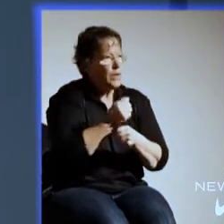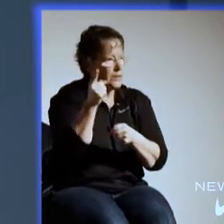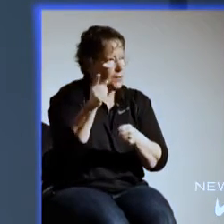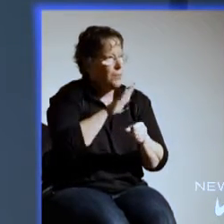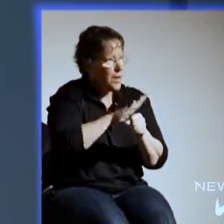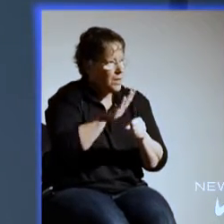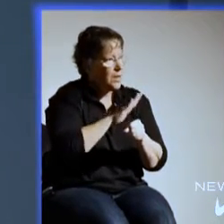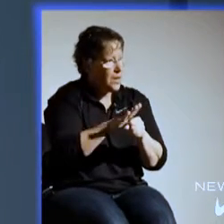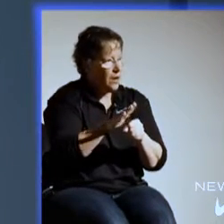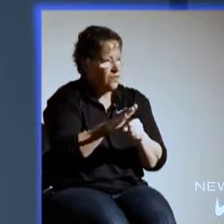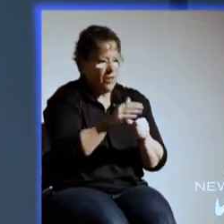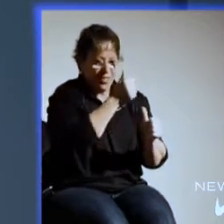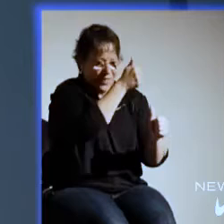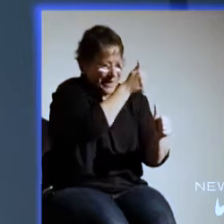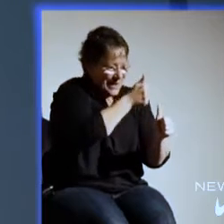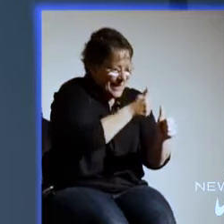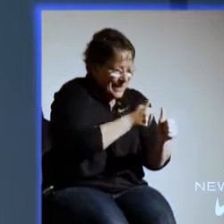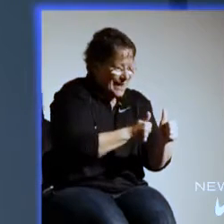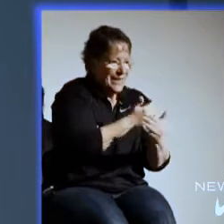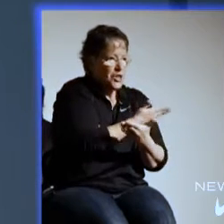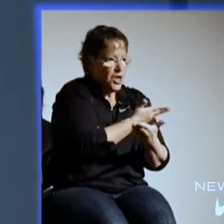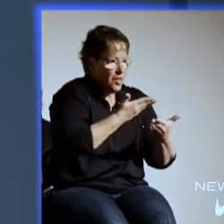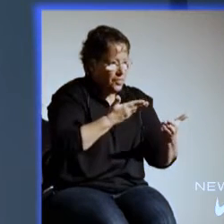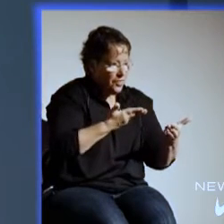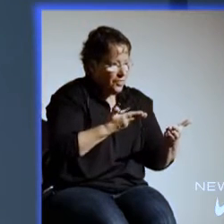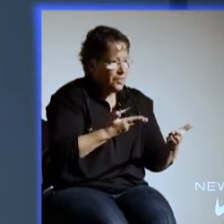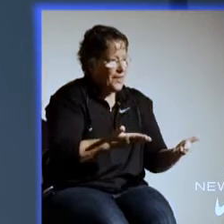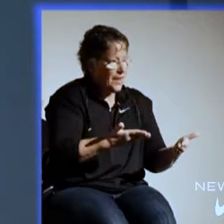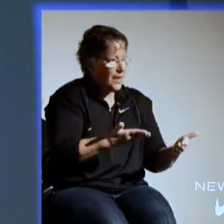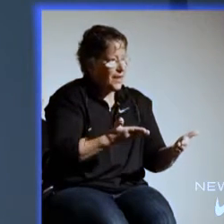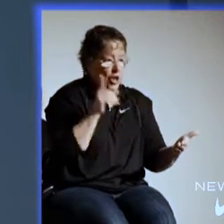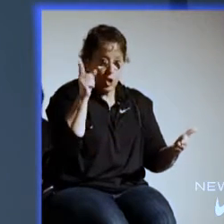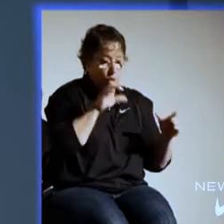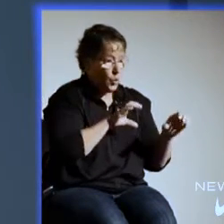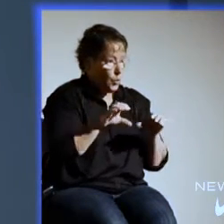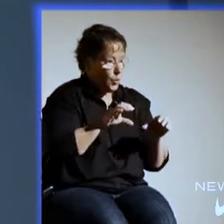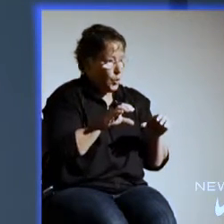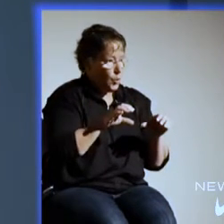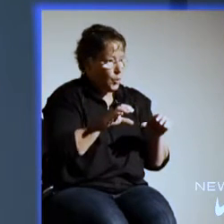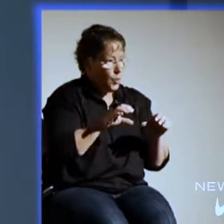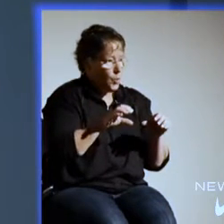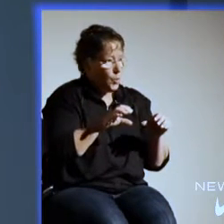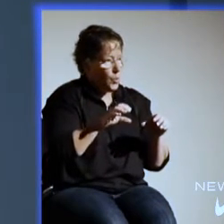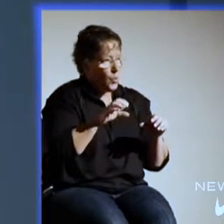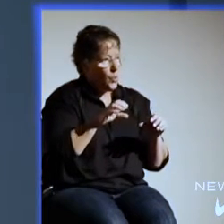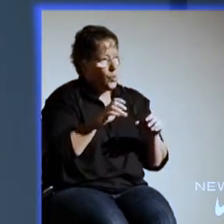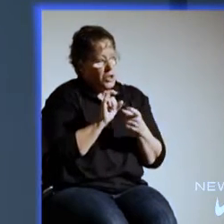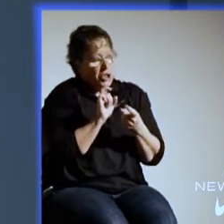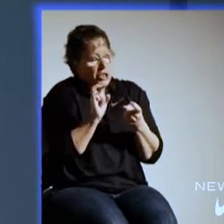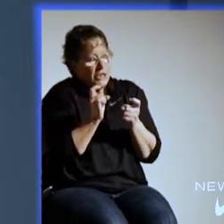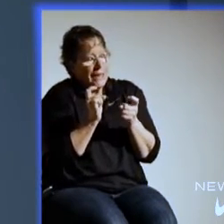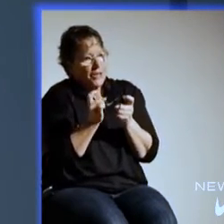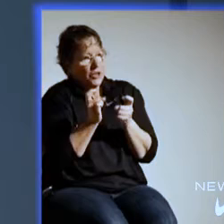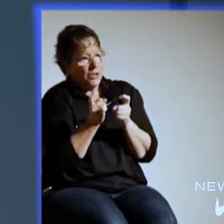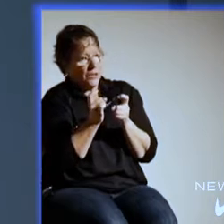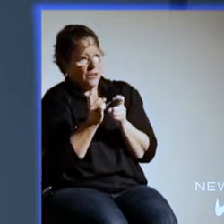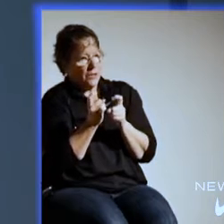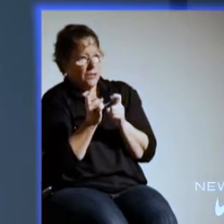each successive step in allowing him to shape and reshape your life.